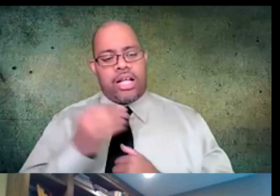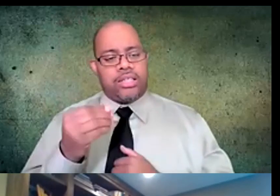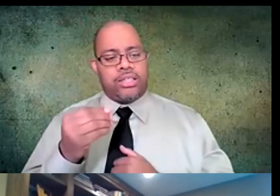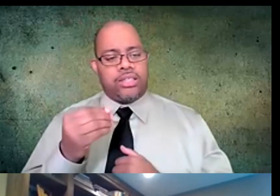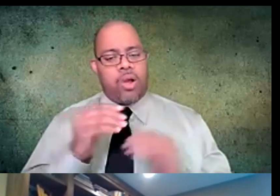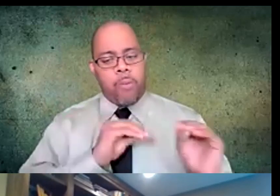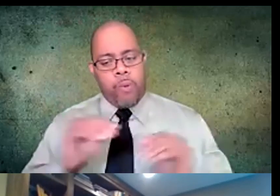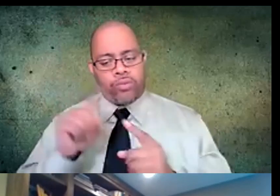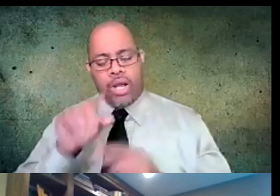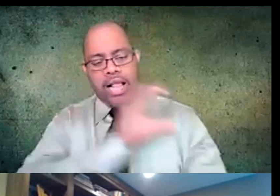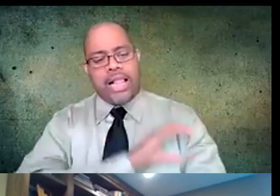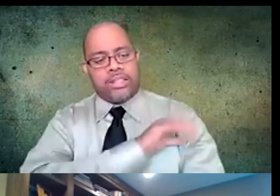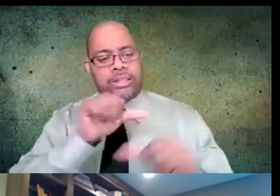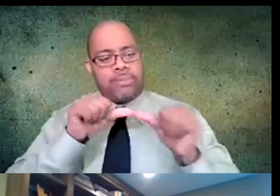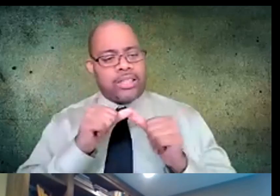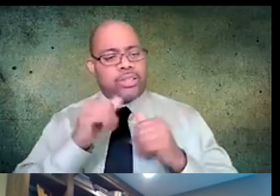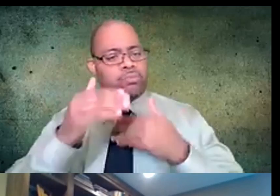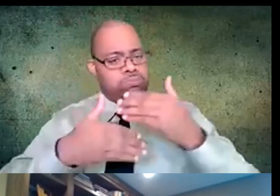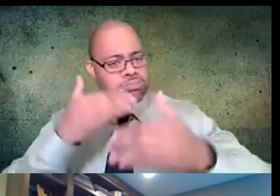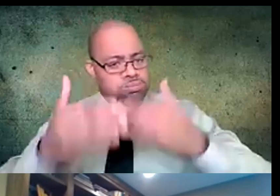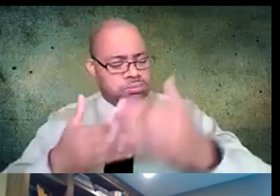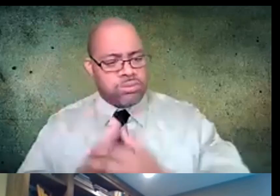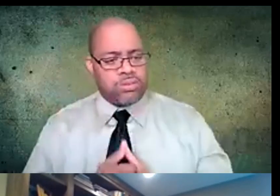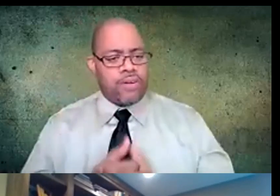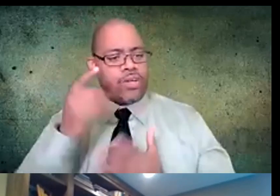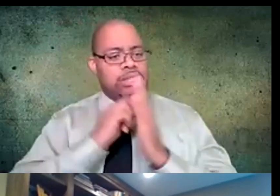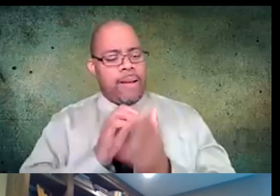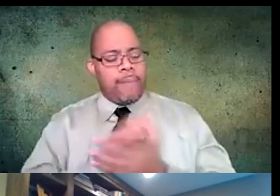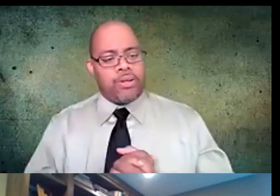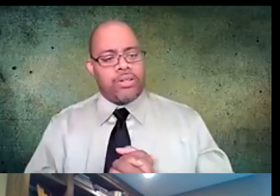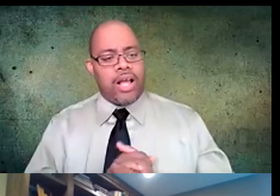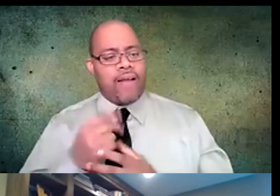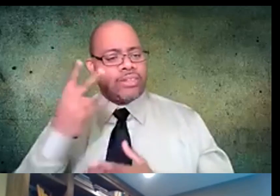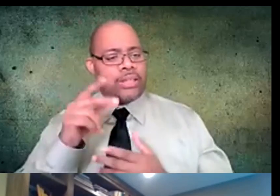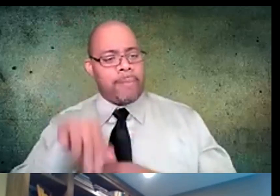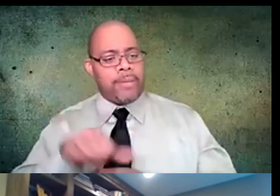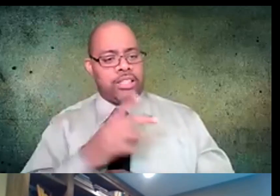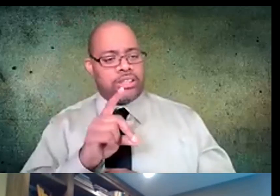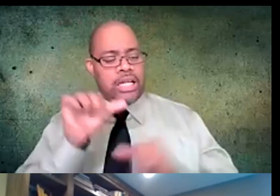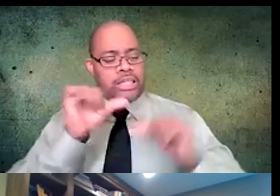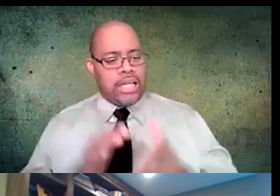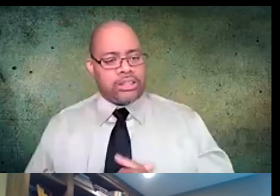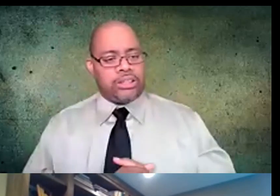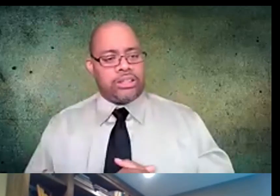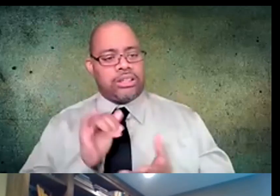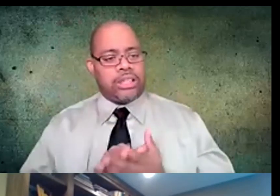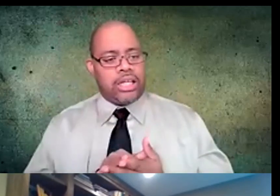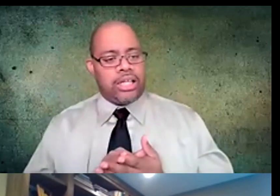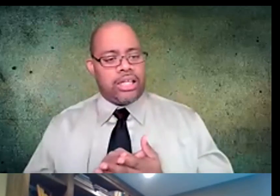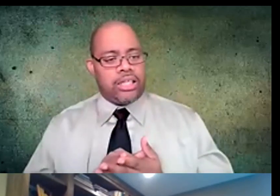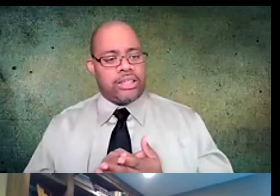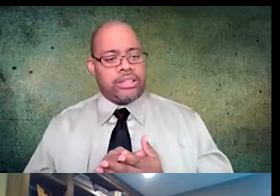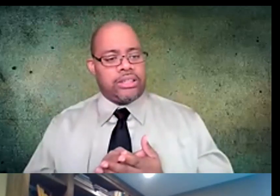moving to the clinical space gradually. For example, I've seen PhD scientists that the